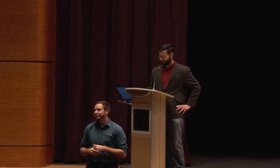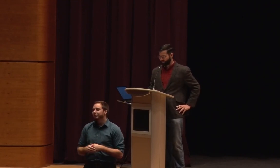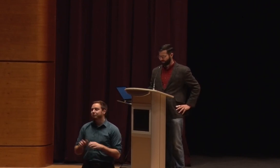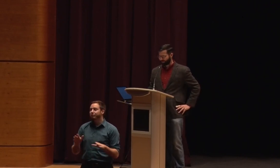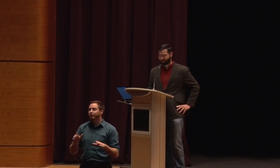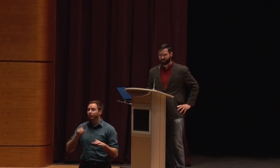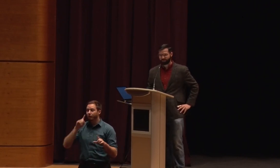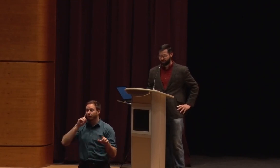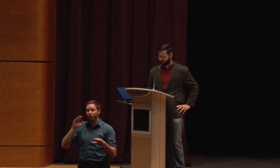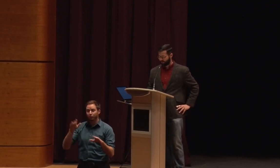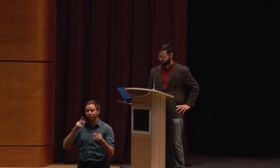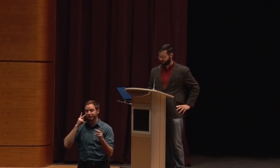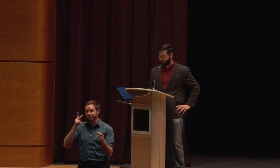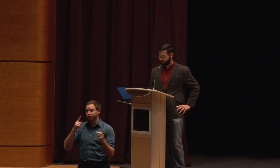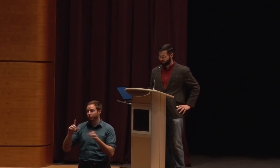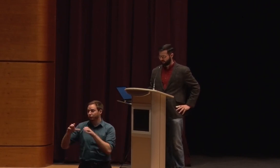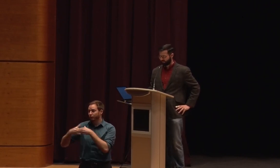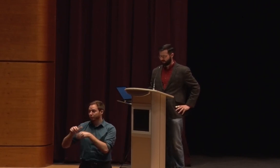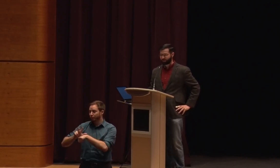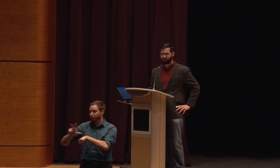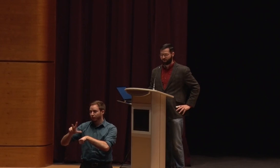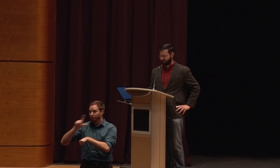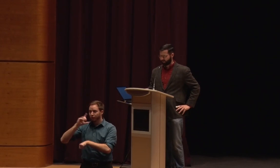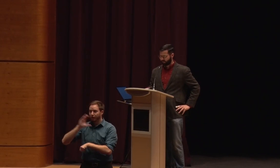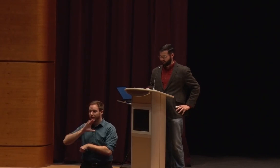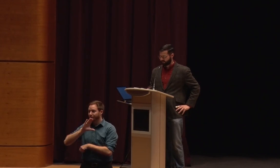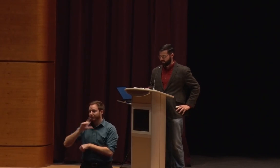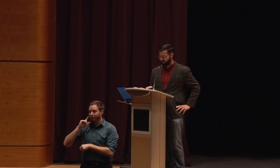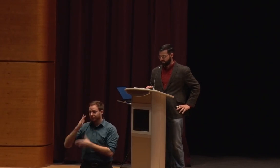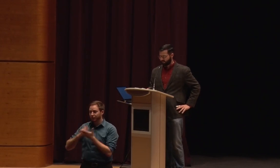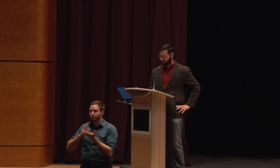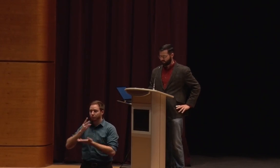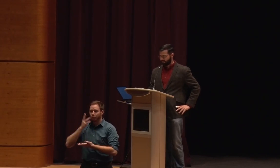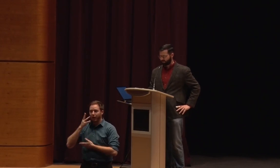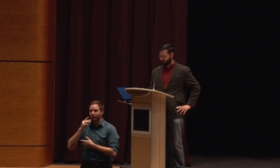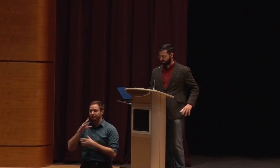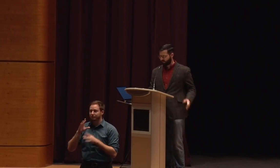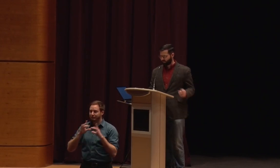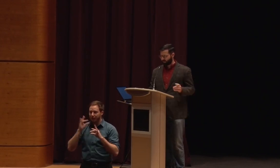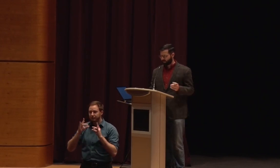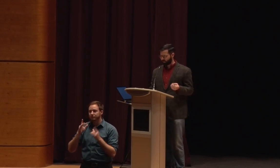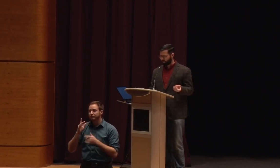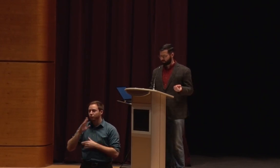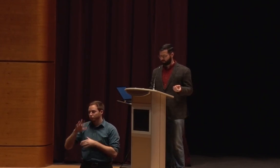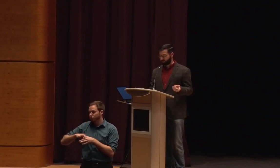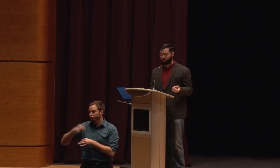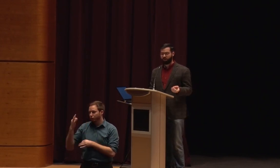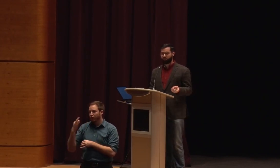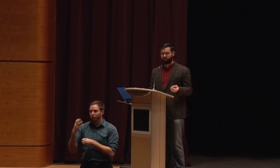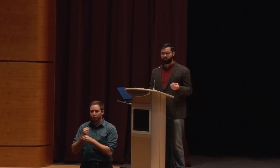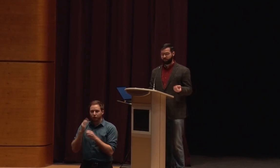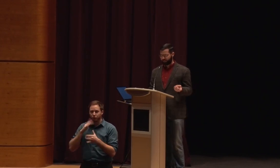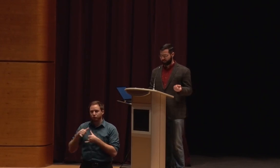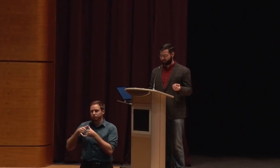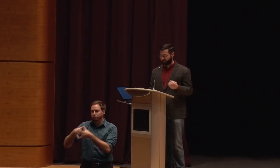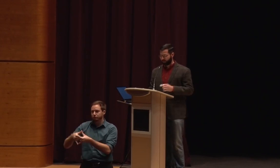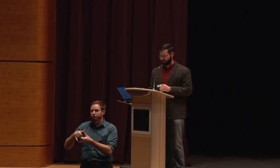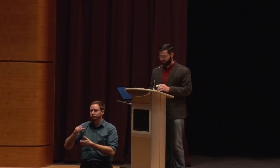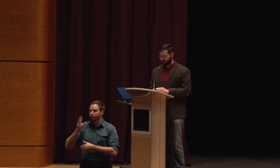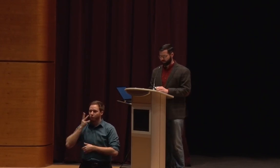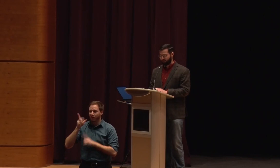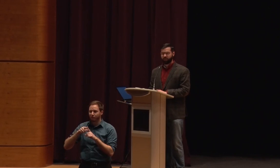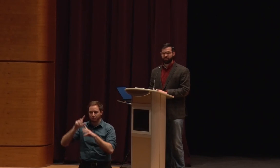we hope to see you all at the reception at 3 p.m. in the cafe for some wine and snacks. The raffle will be drawn there and the winners will receive some wine from the